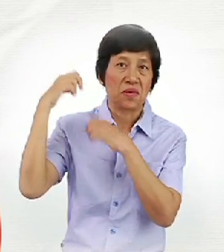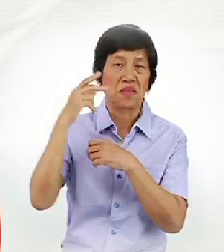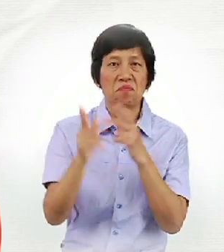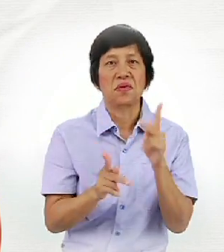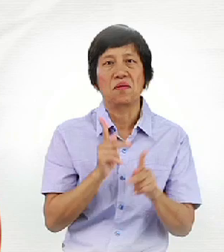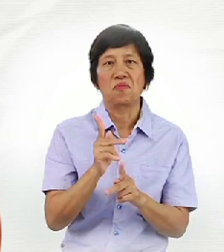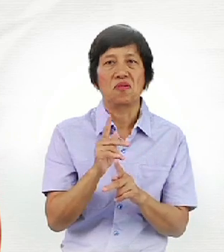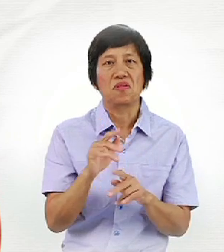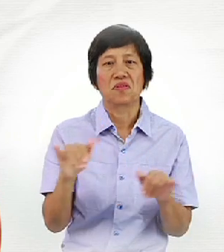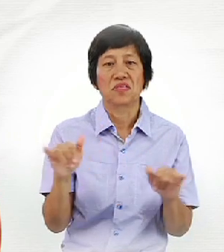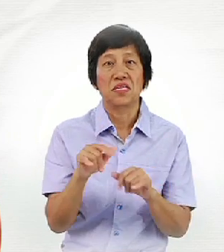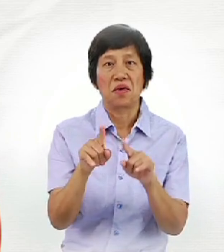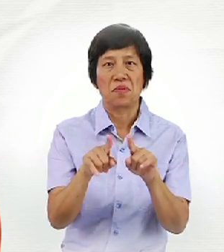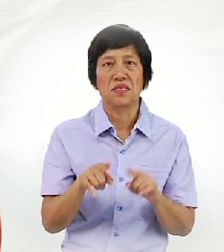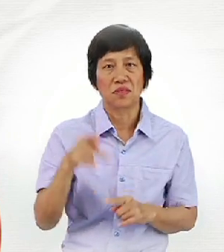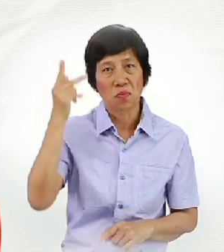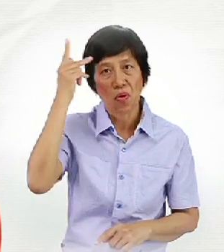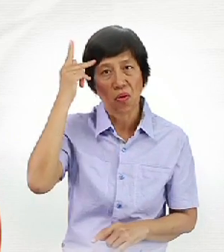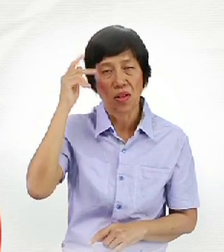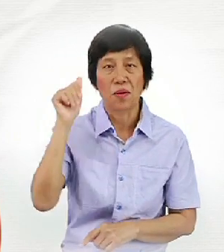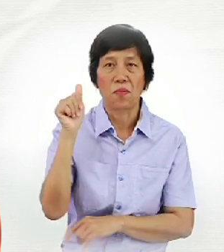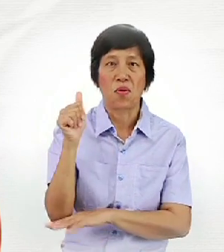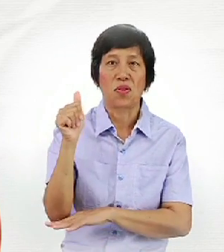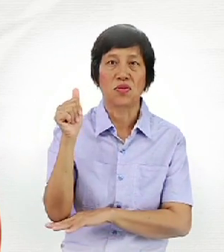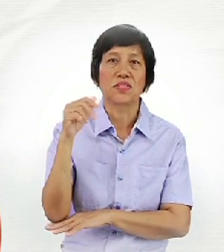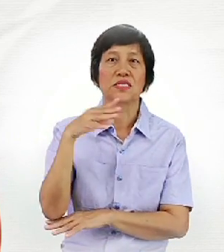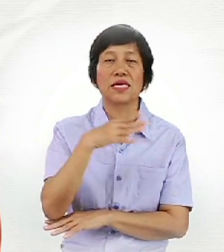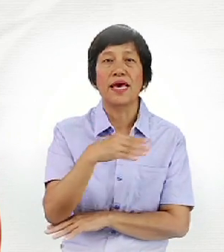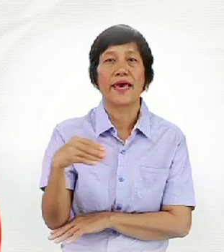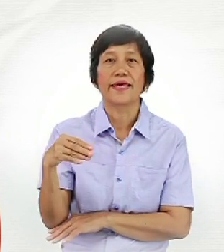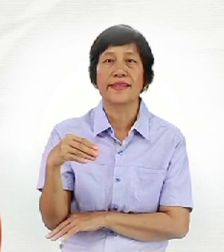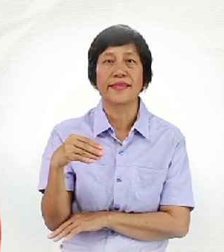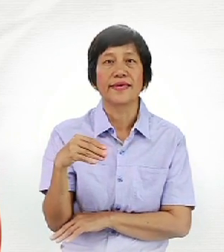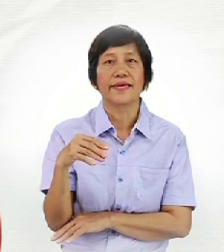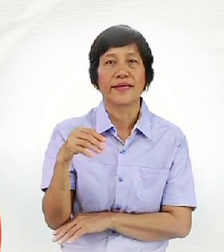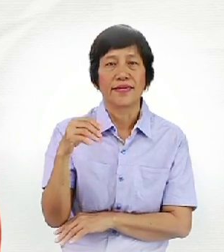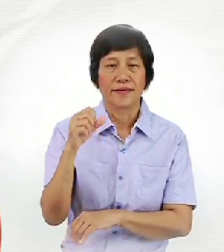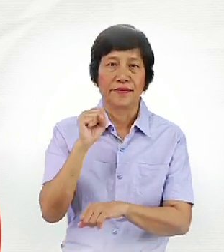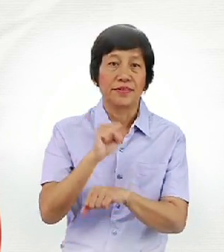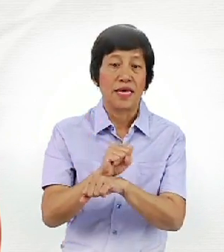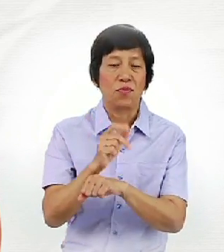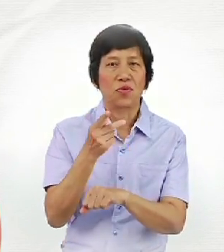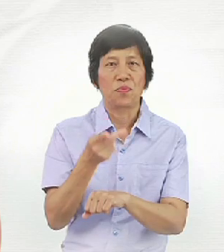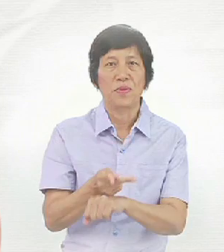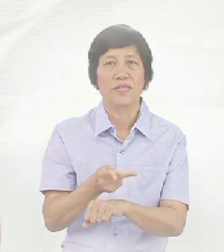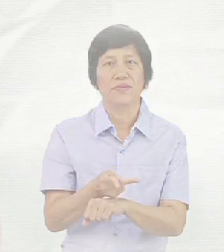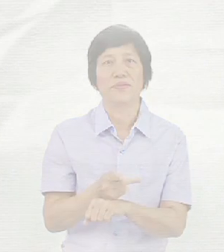like Paul, Apollos, and Simon Peter.